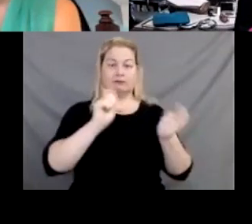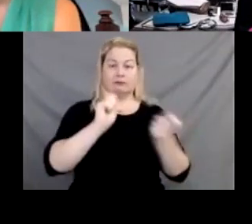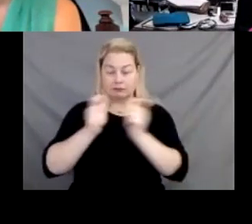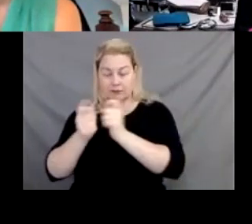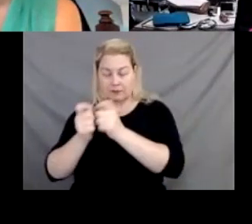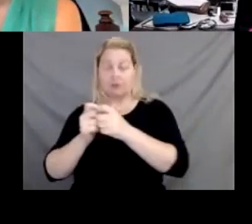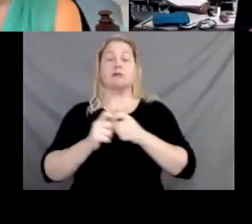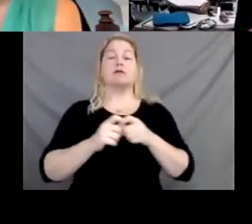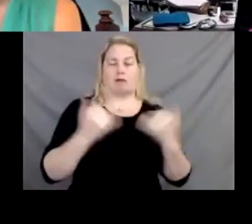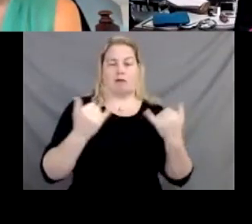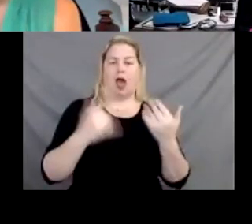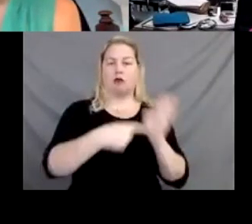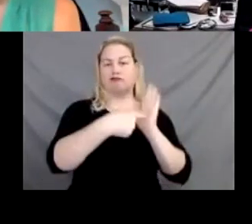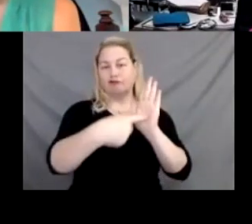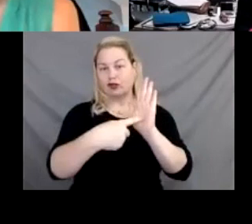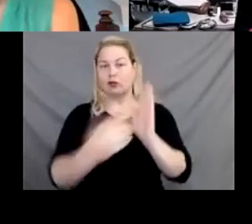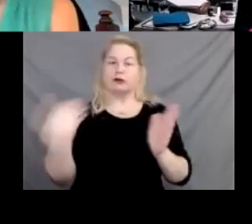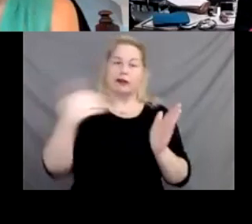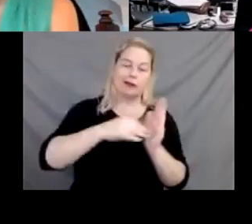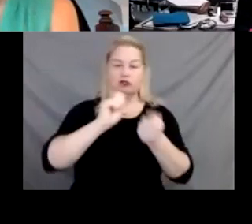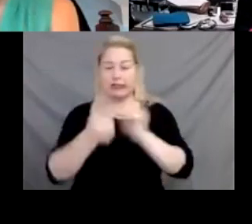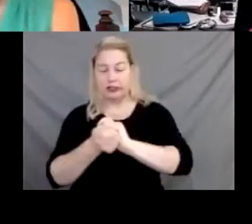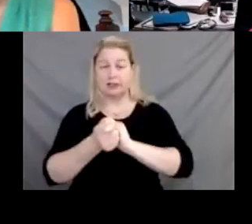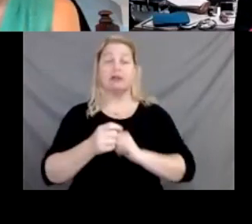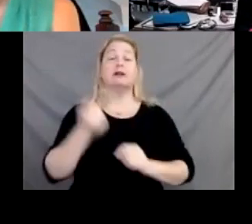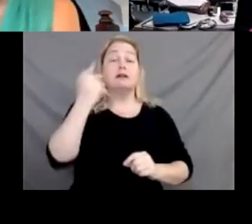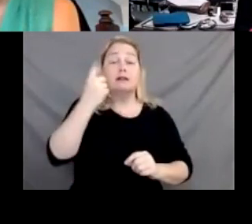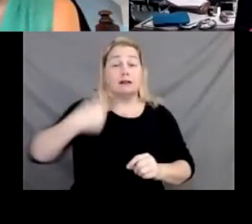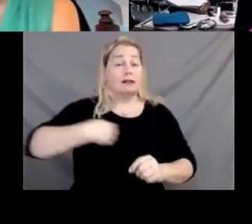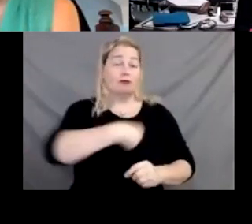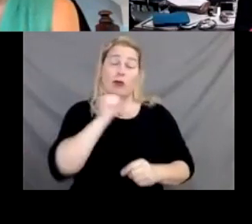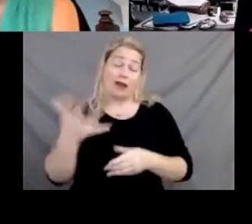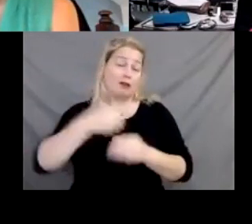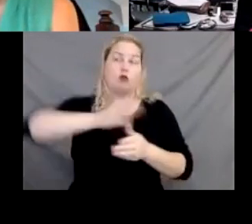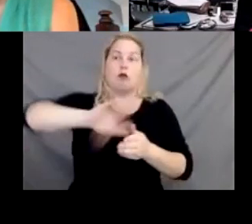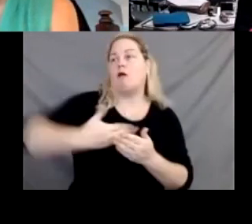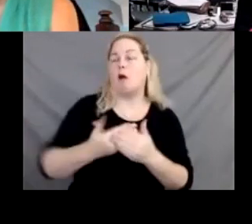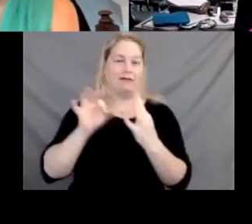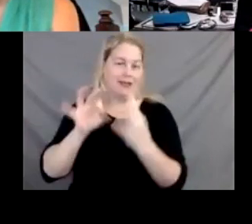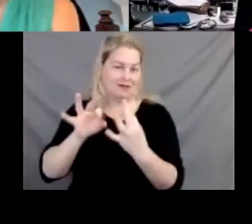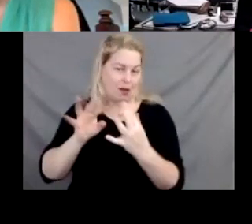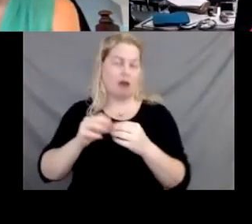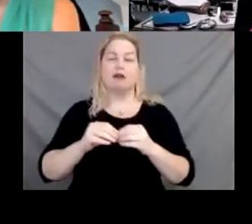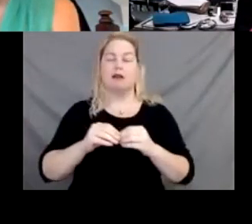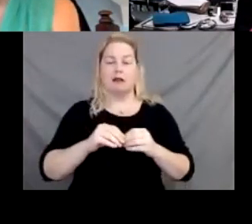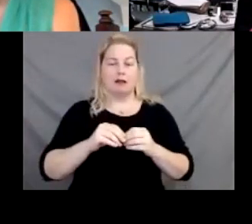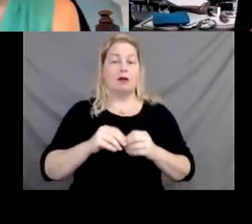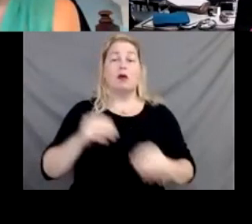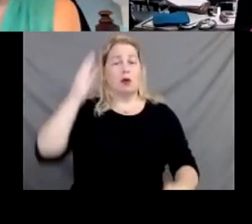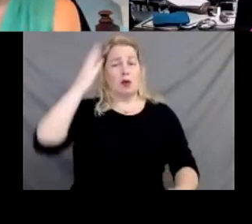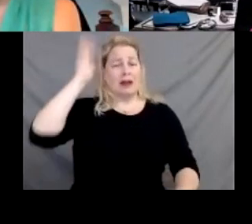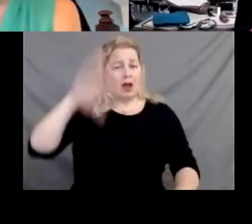heard. There were a number of items that we heard that we recognized as critically